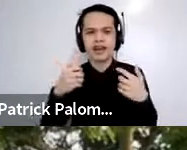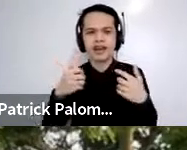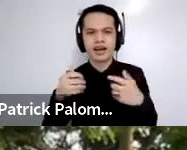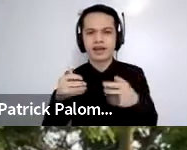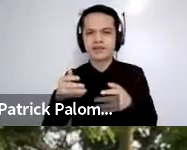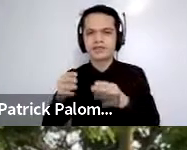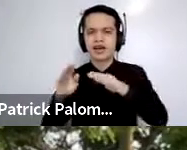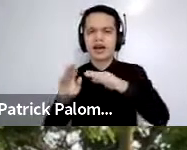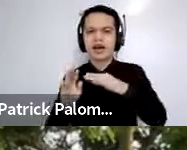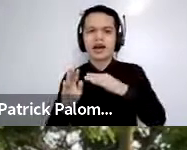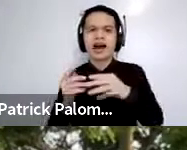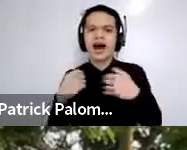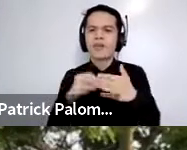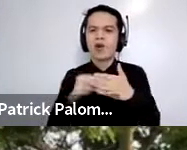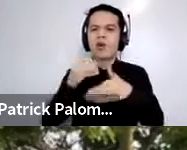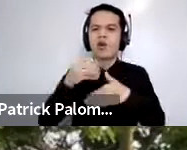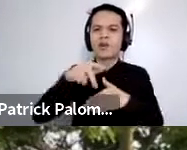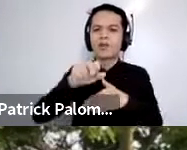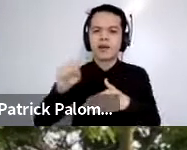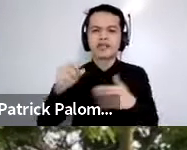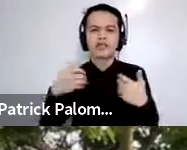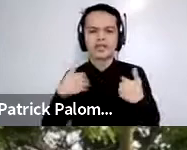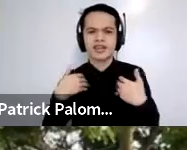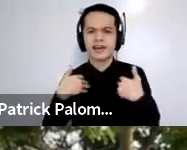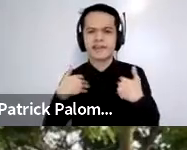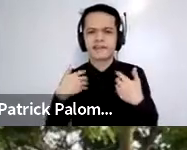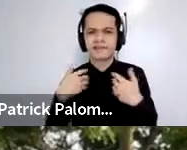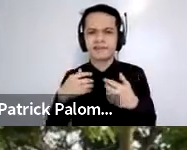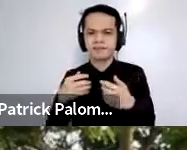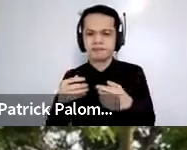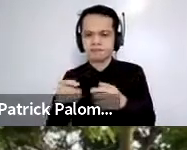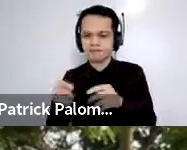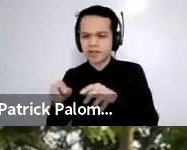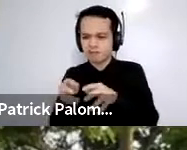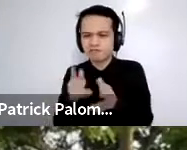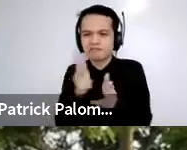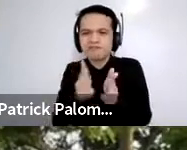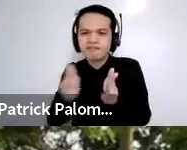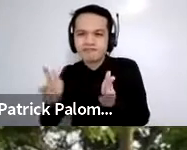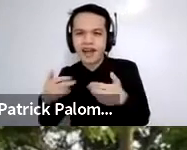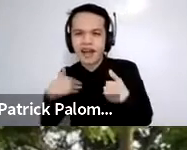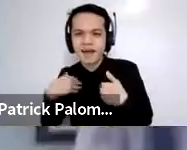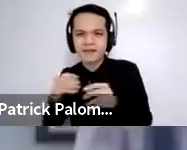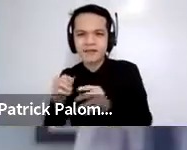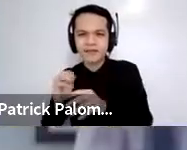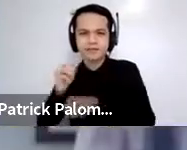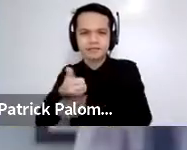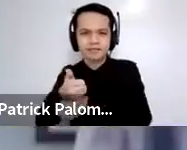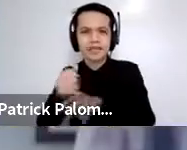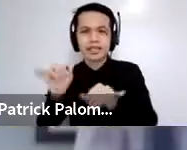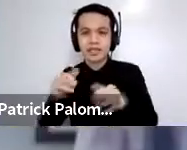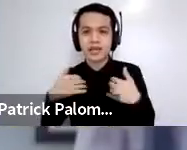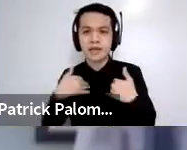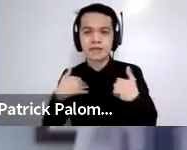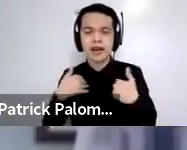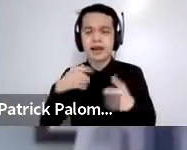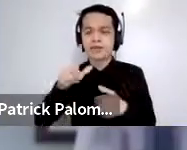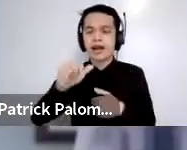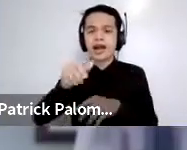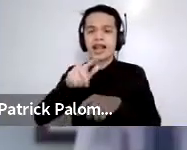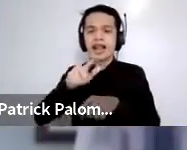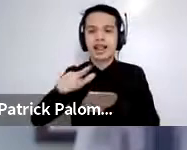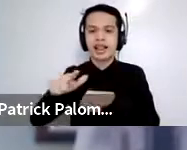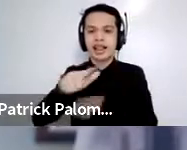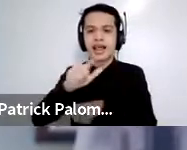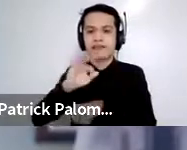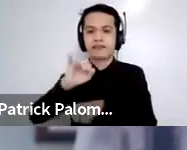to place pocket parks here. And aside from that, our sanitary landfill, before it was full of garbage, now it will be a